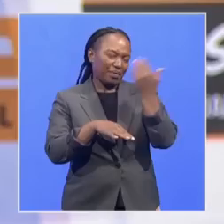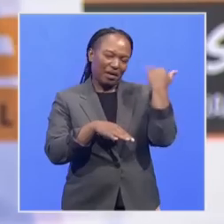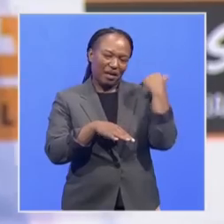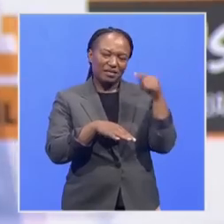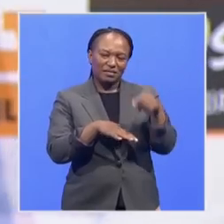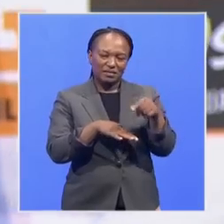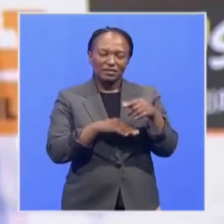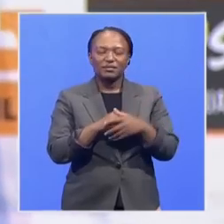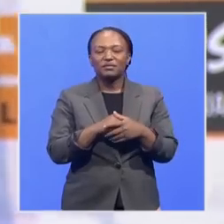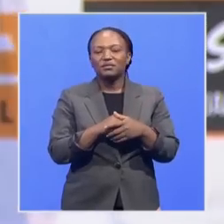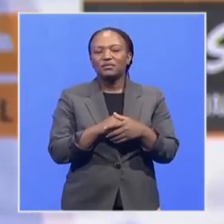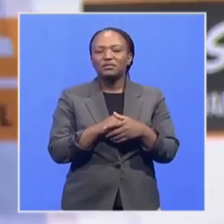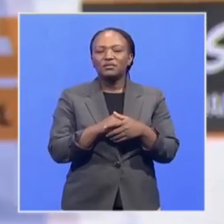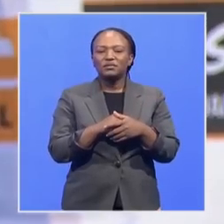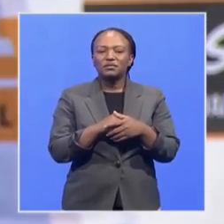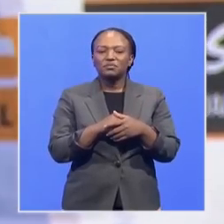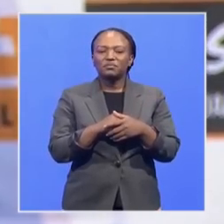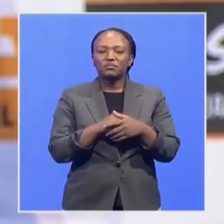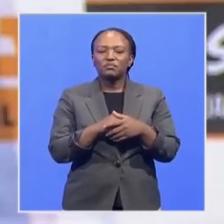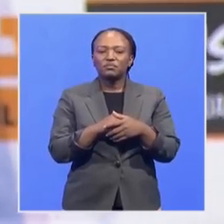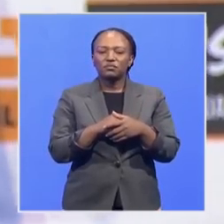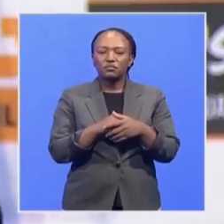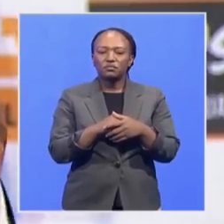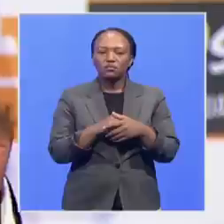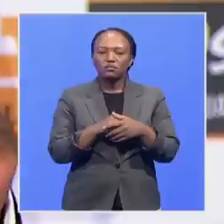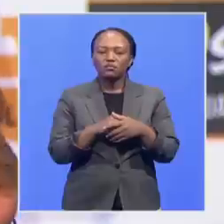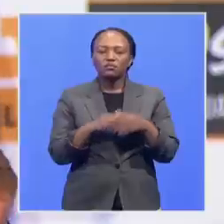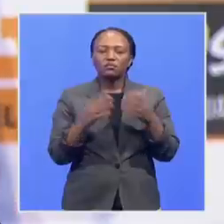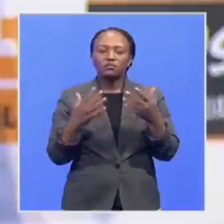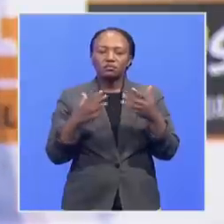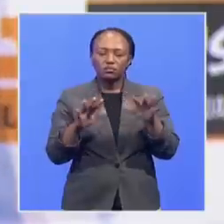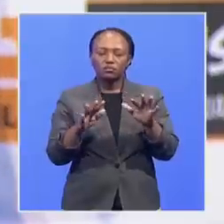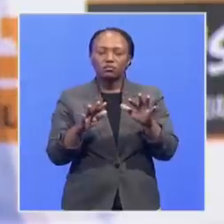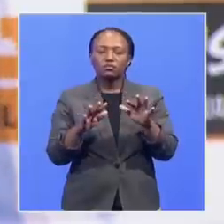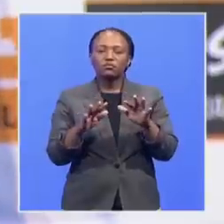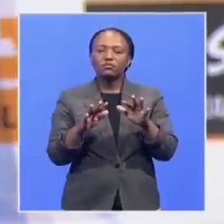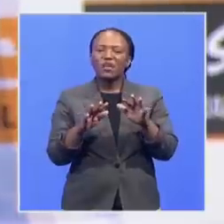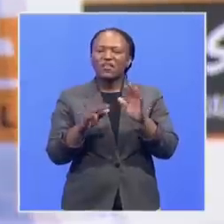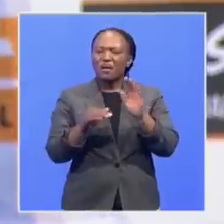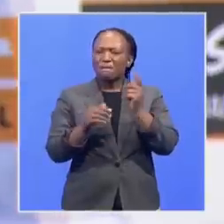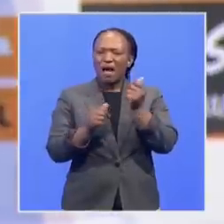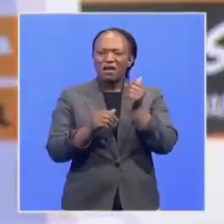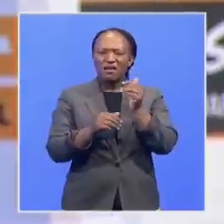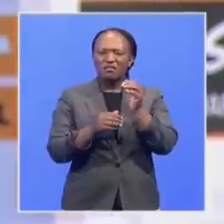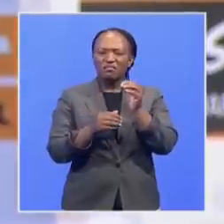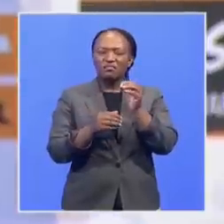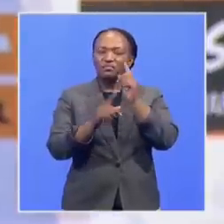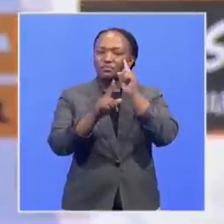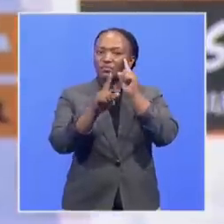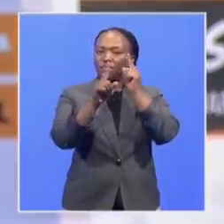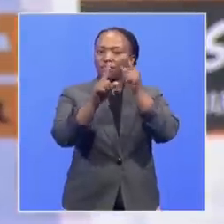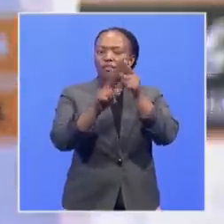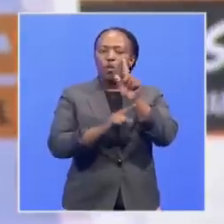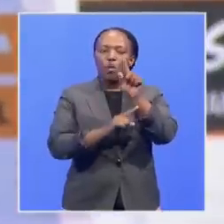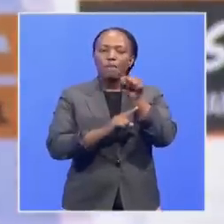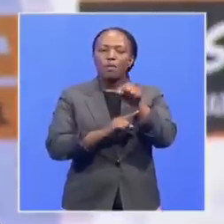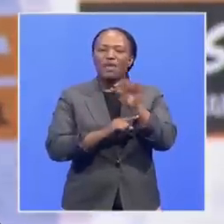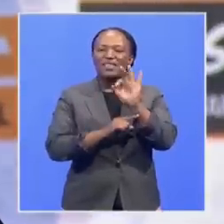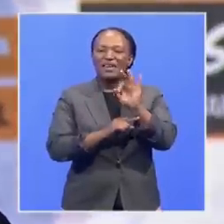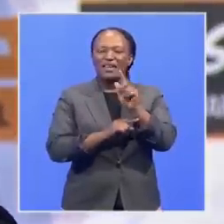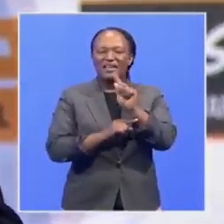mo re ileng ra kgona go feta target e le ya rona ya 1.2 trillion.